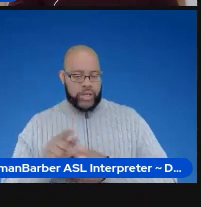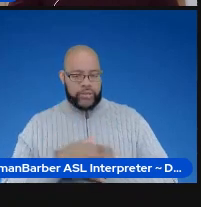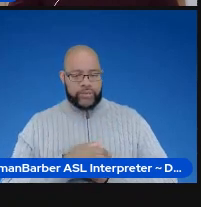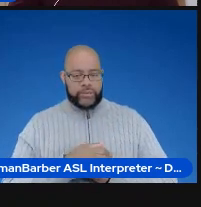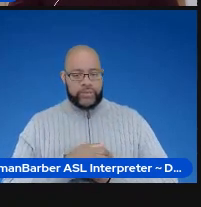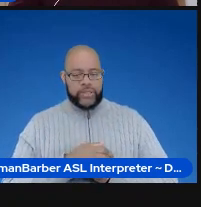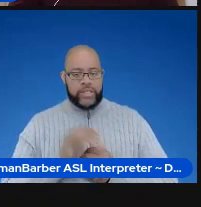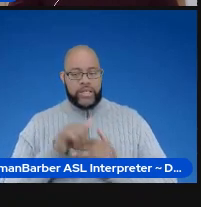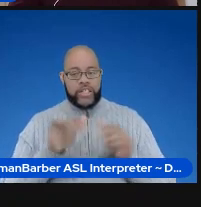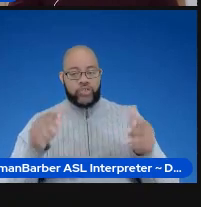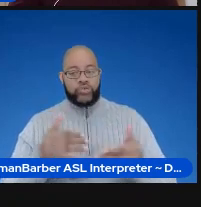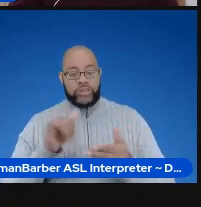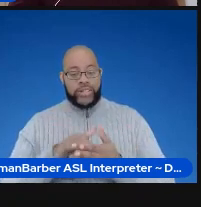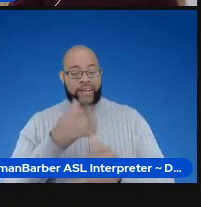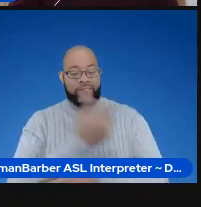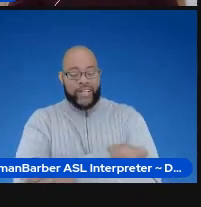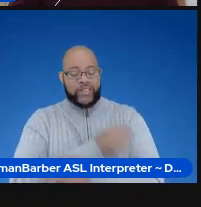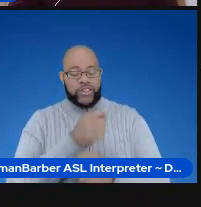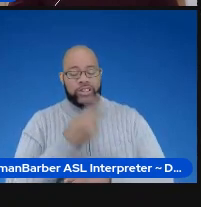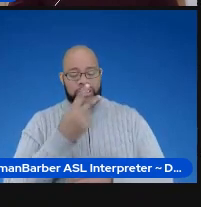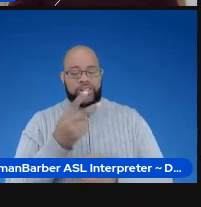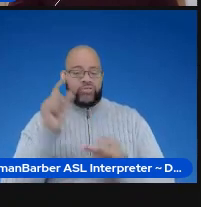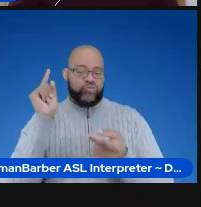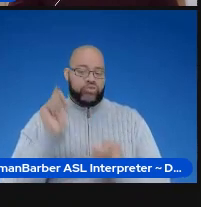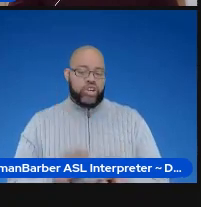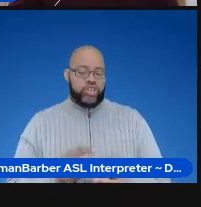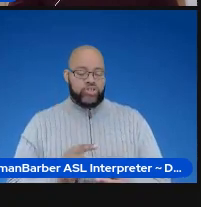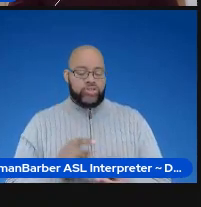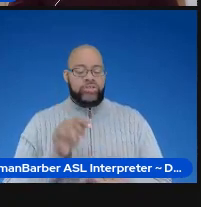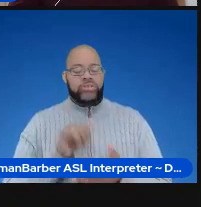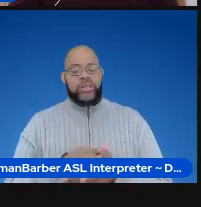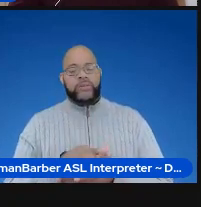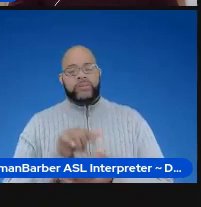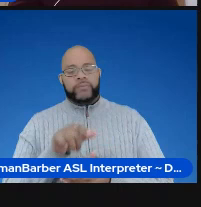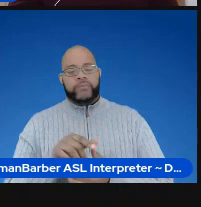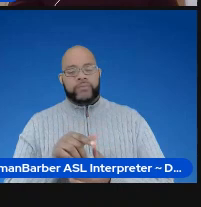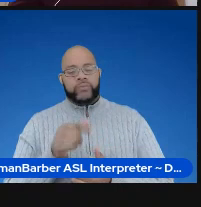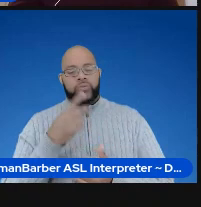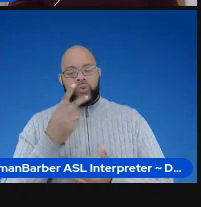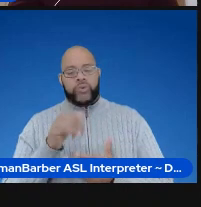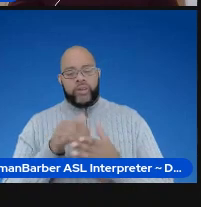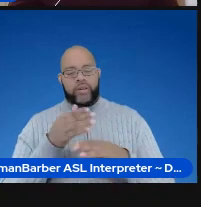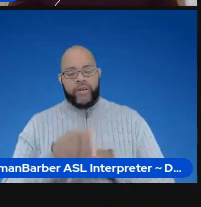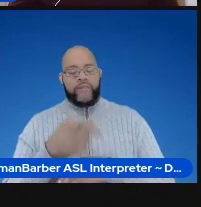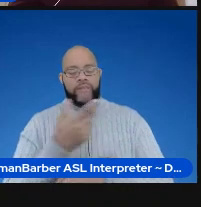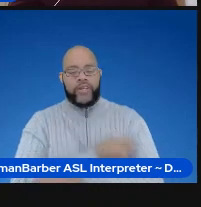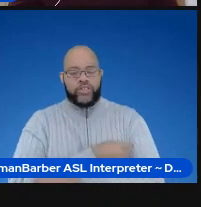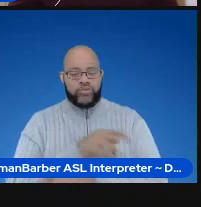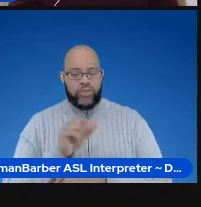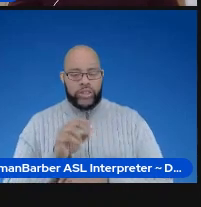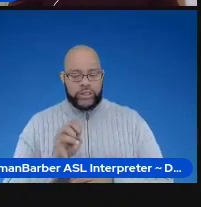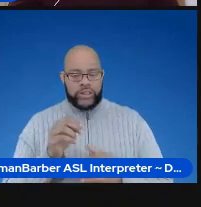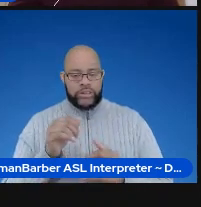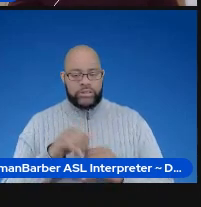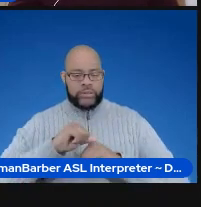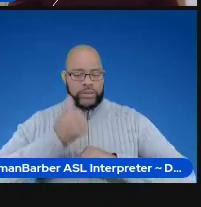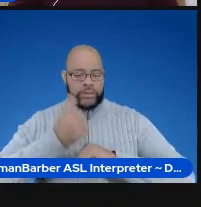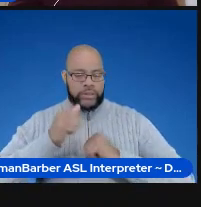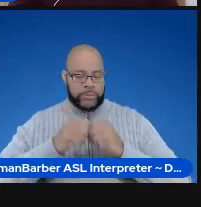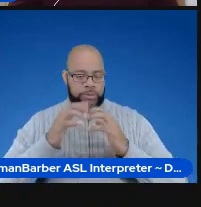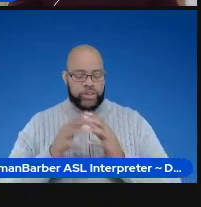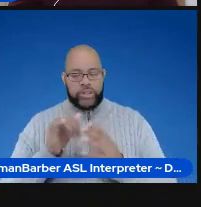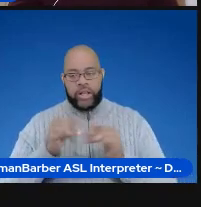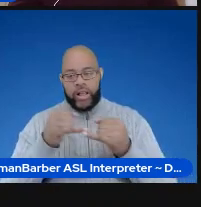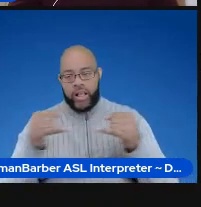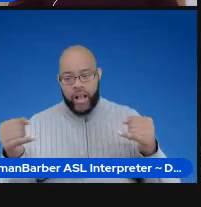we introduced this vaccine, we can see a reduction. So this is the incidence that we saw post-vaccination implementation. And this line is